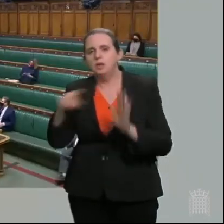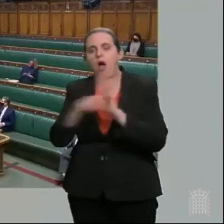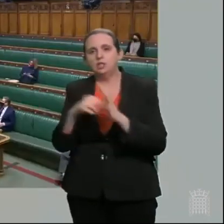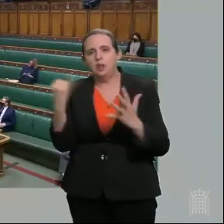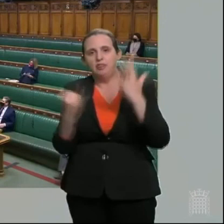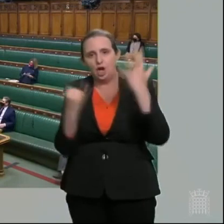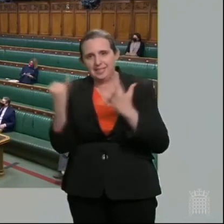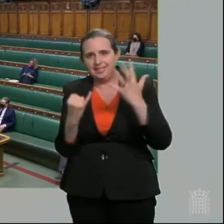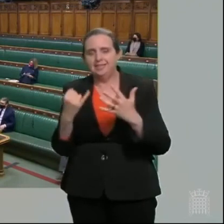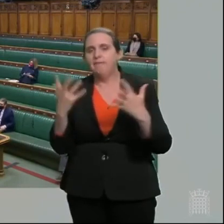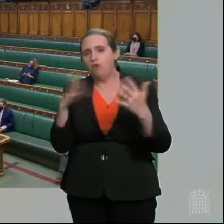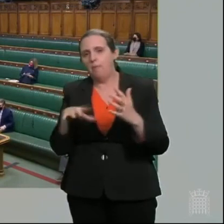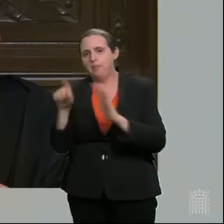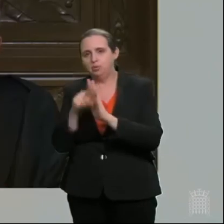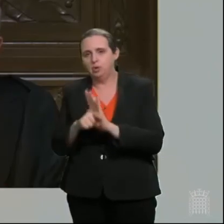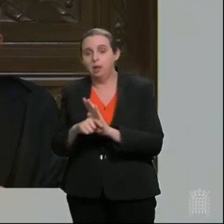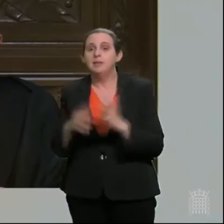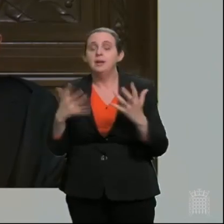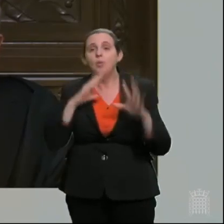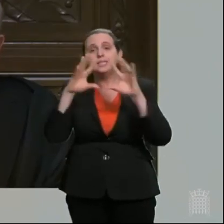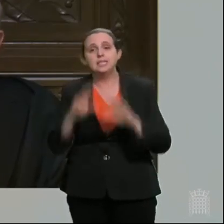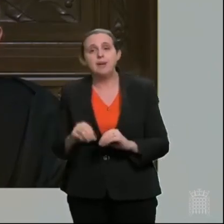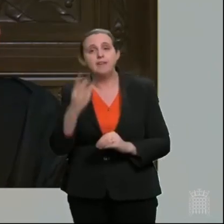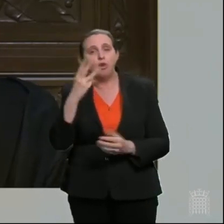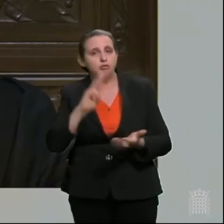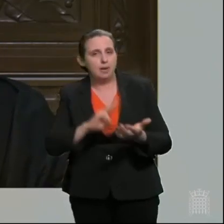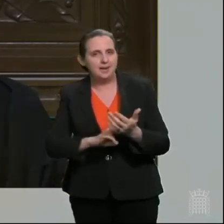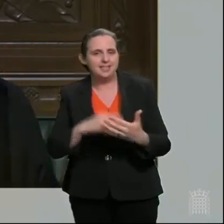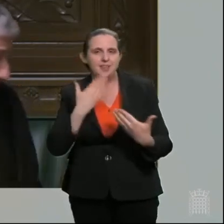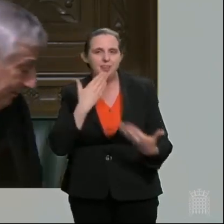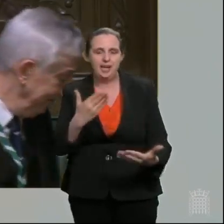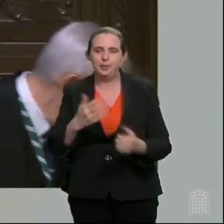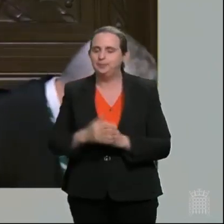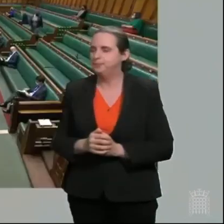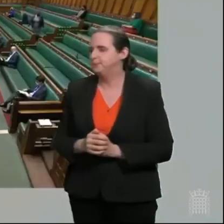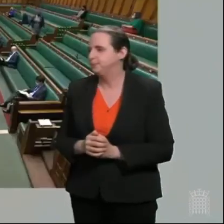House for 3 minutes to enable the necessary arrangements for the next business to be made. Order.